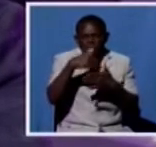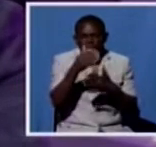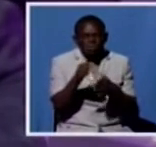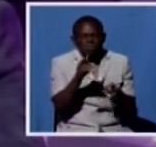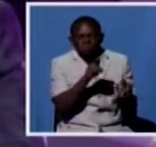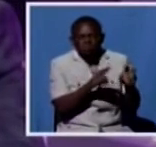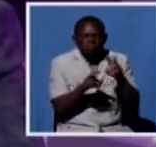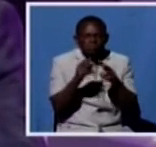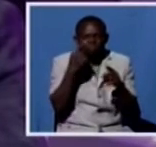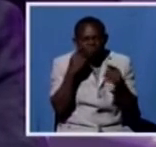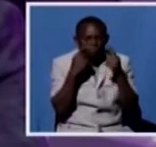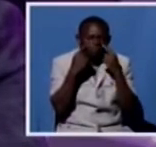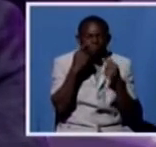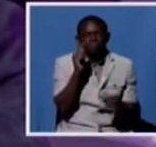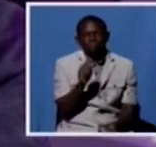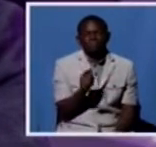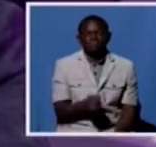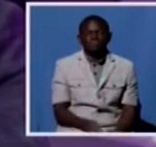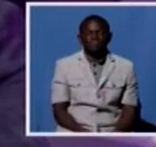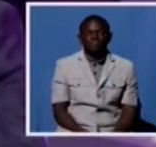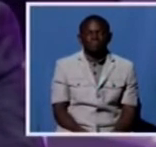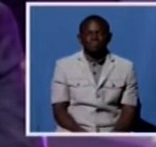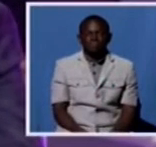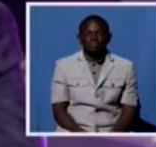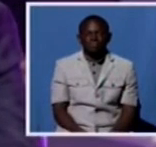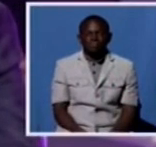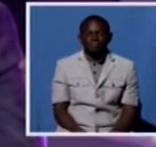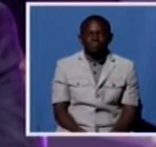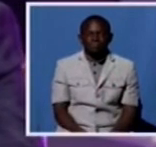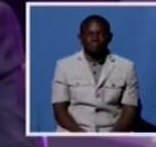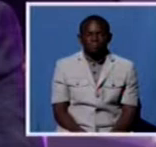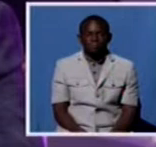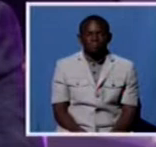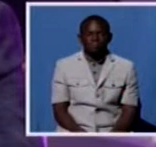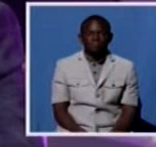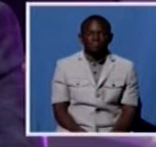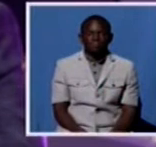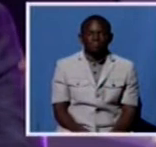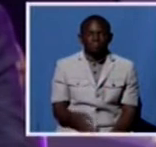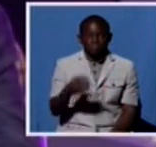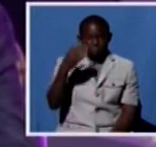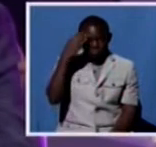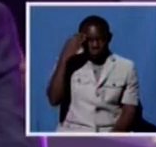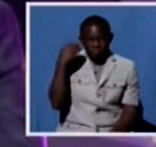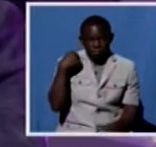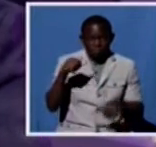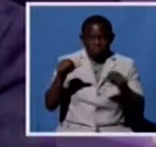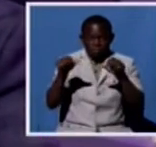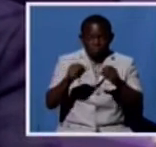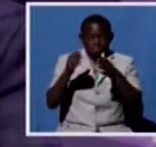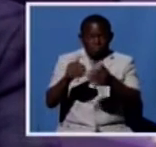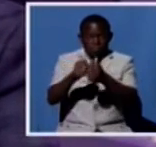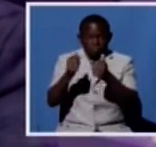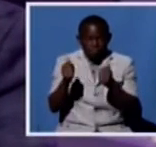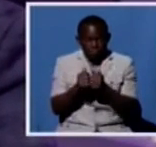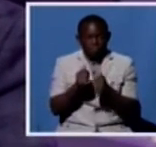some pieces of equipment. If you remember, we even provided some technical expertise to the Office of the Auditor General. It was arising